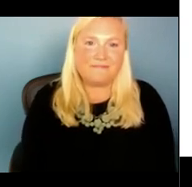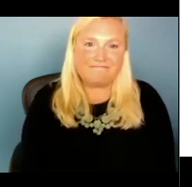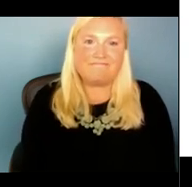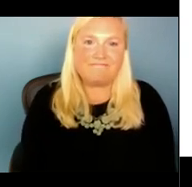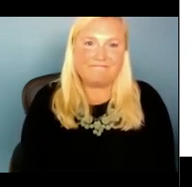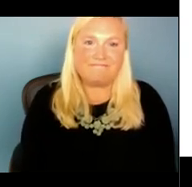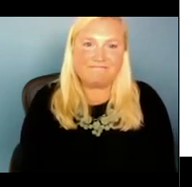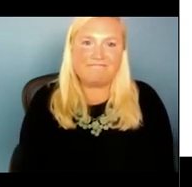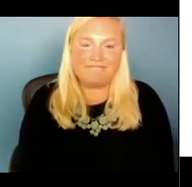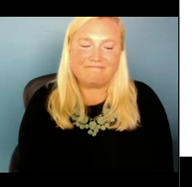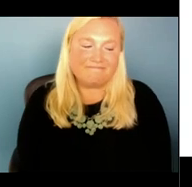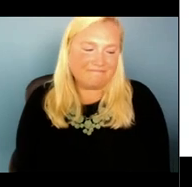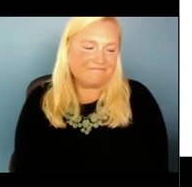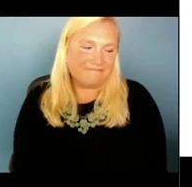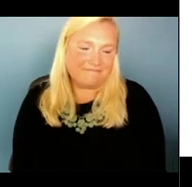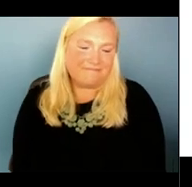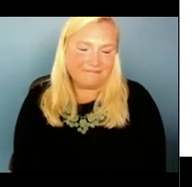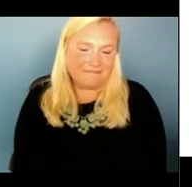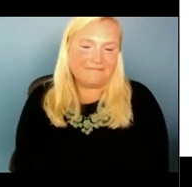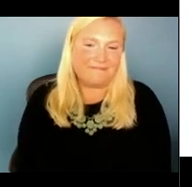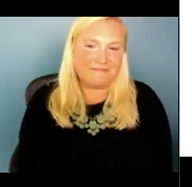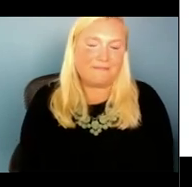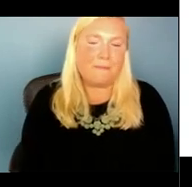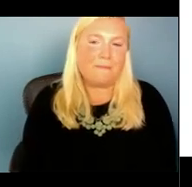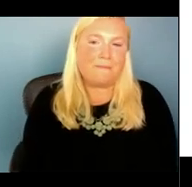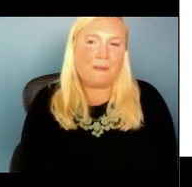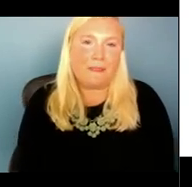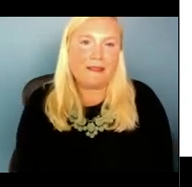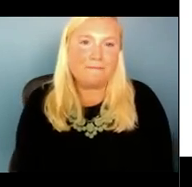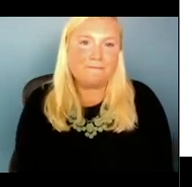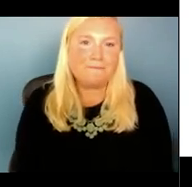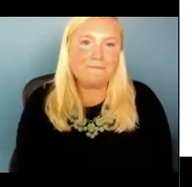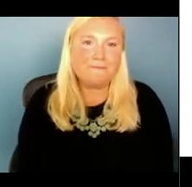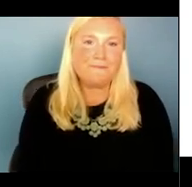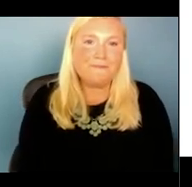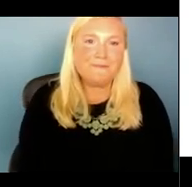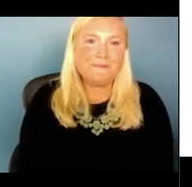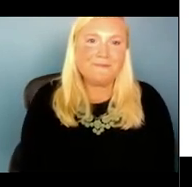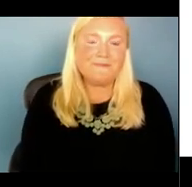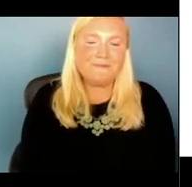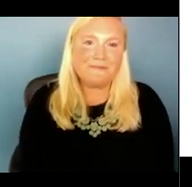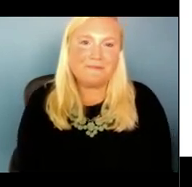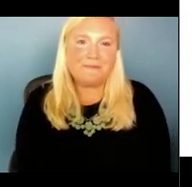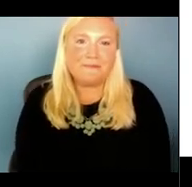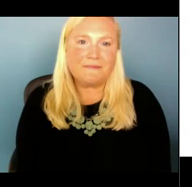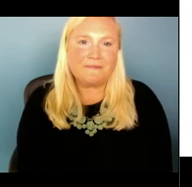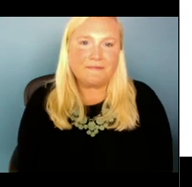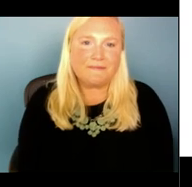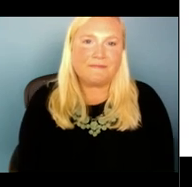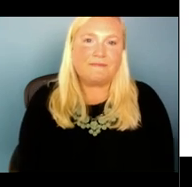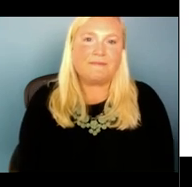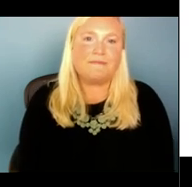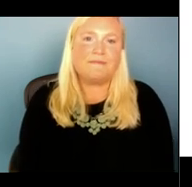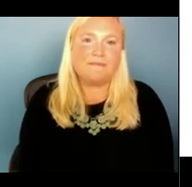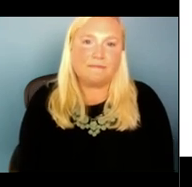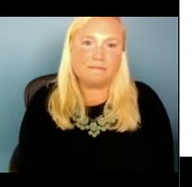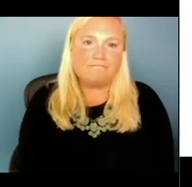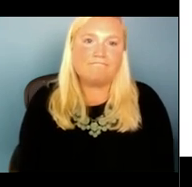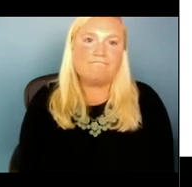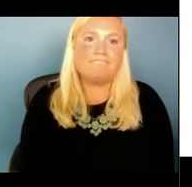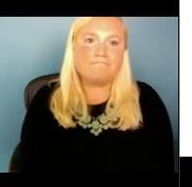characteristic, that's a byproduct. But what they say is, stuttering is a moment when I feel